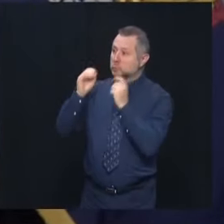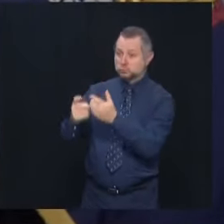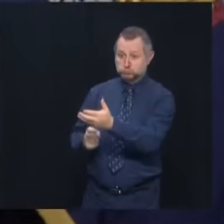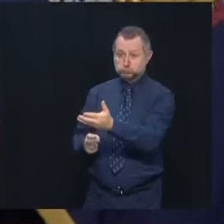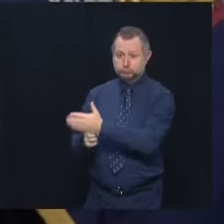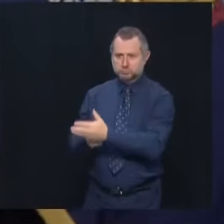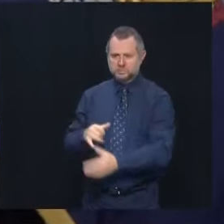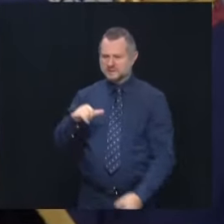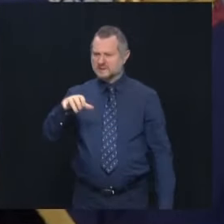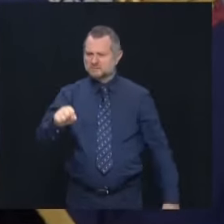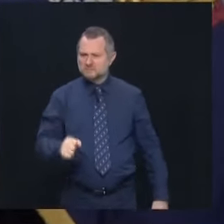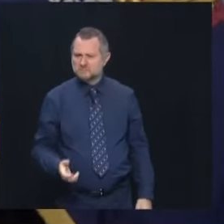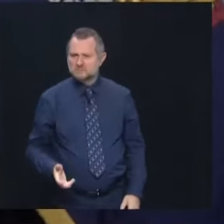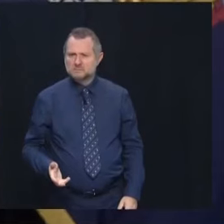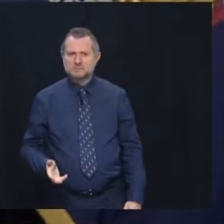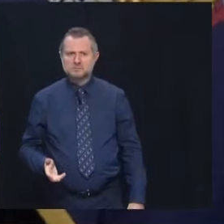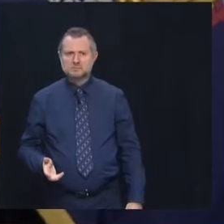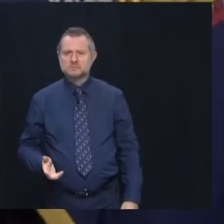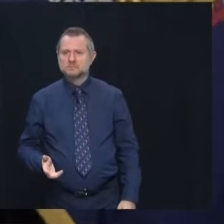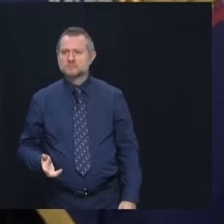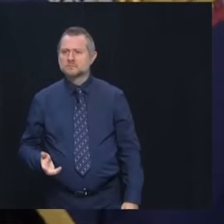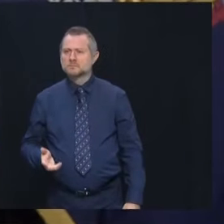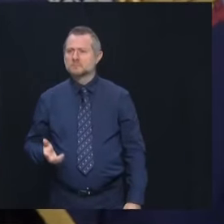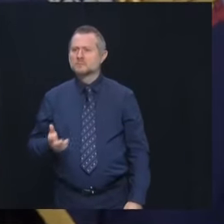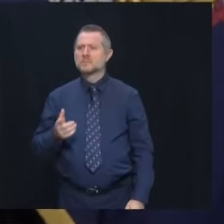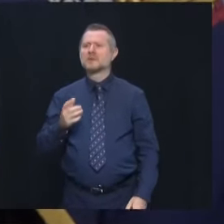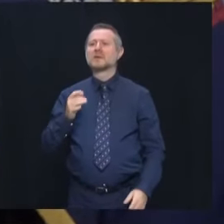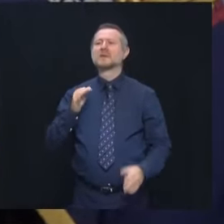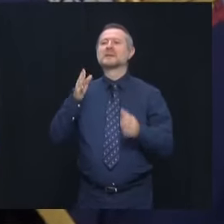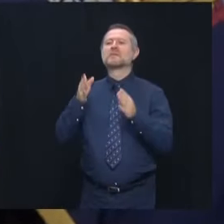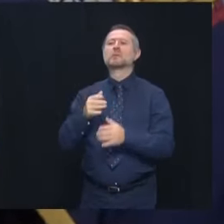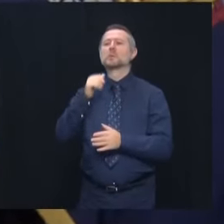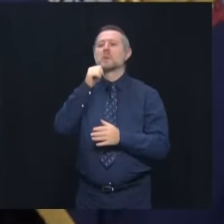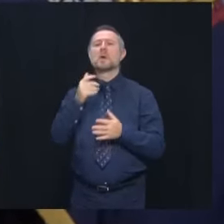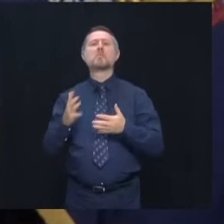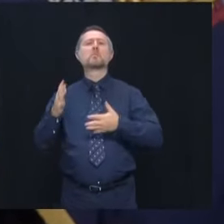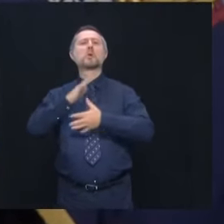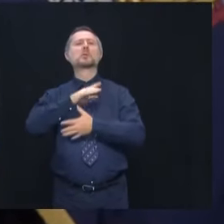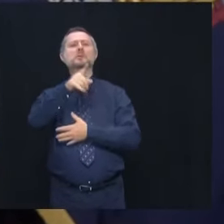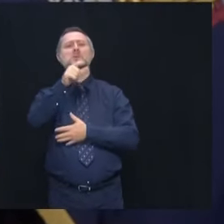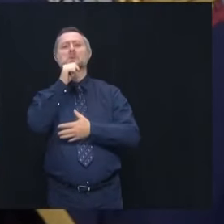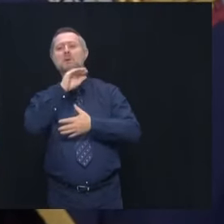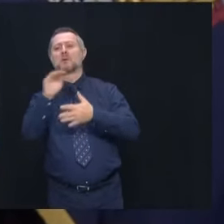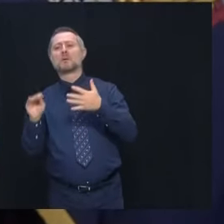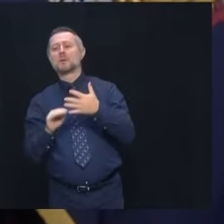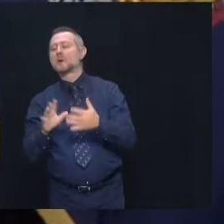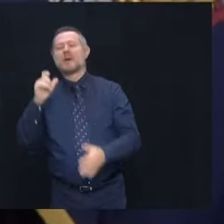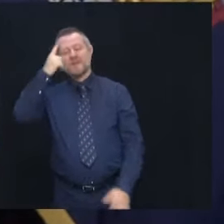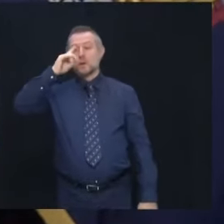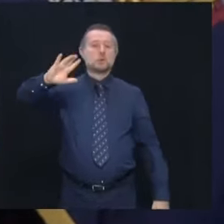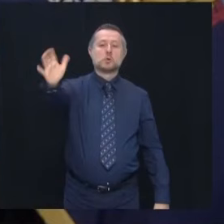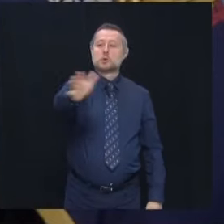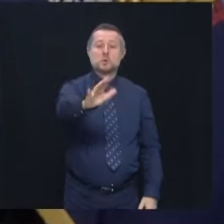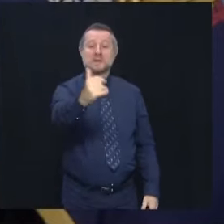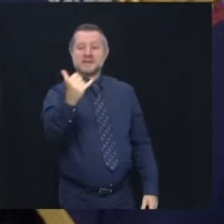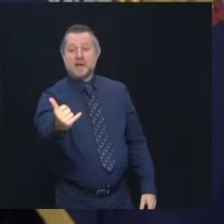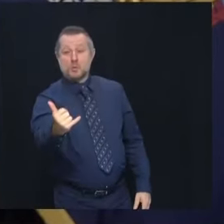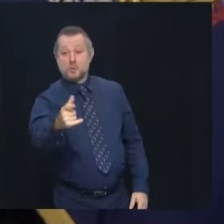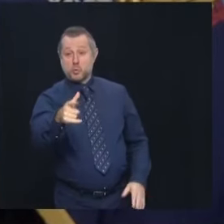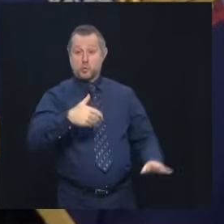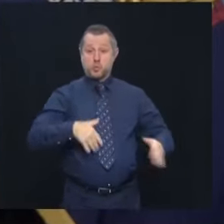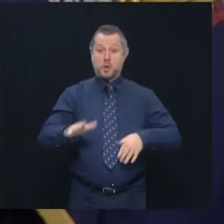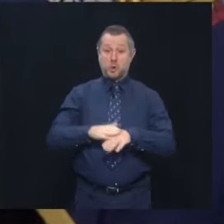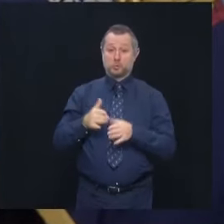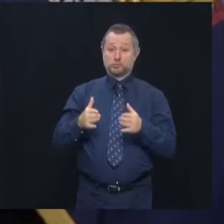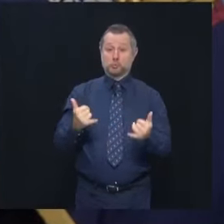for them to enforce it in that way. You say it's not the highest Zach, priority, but it should we is that? Now. You walk down the street without a